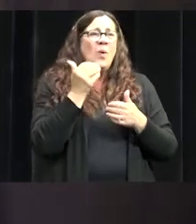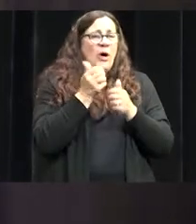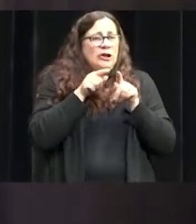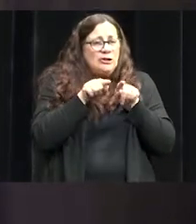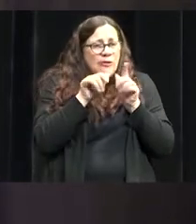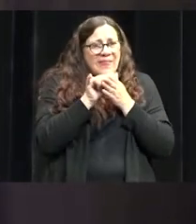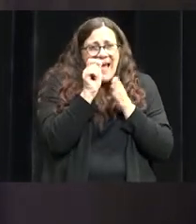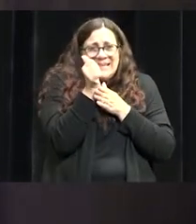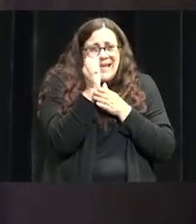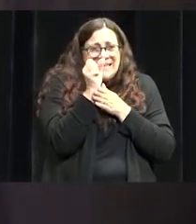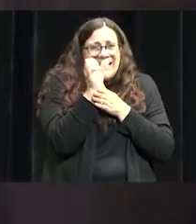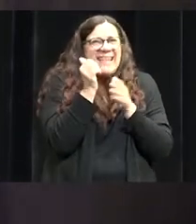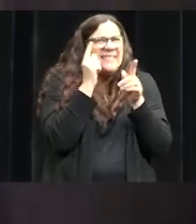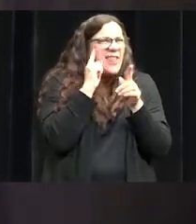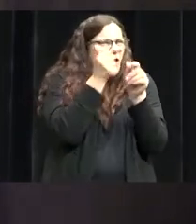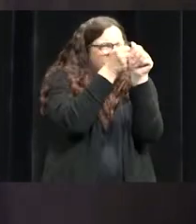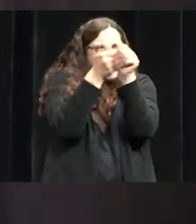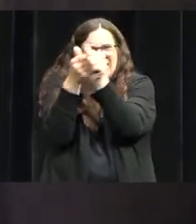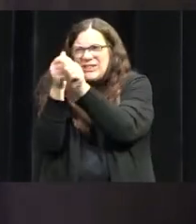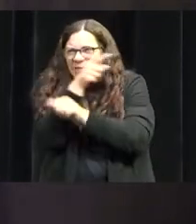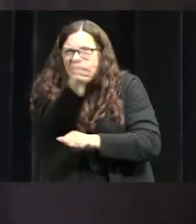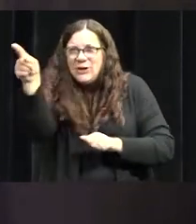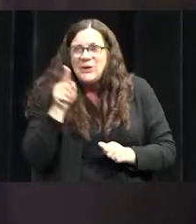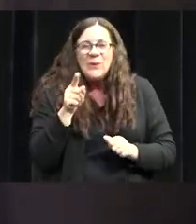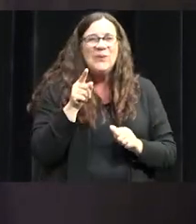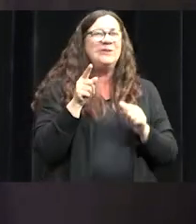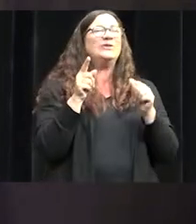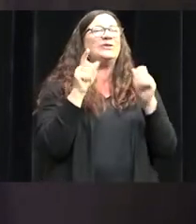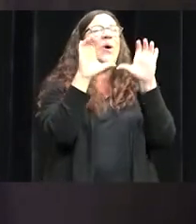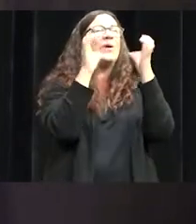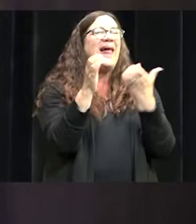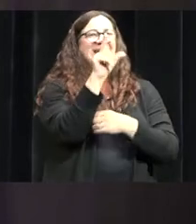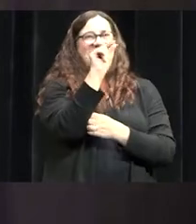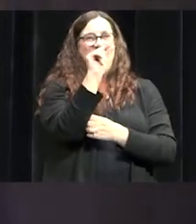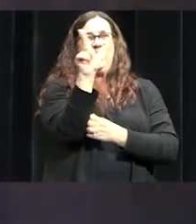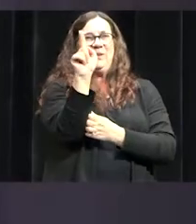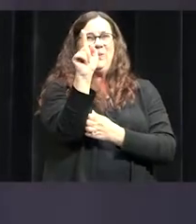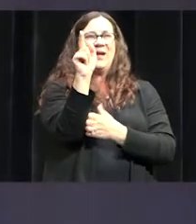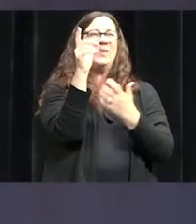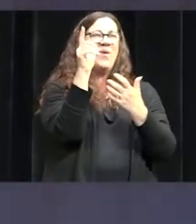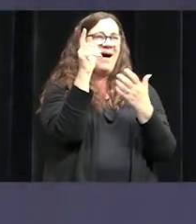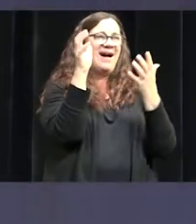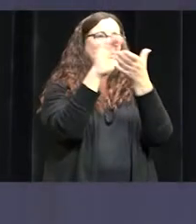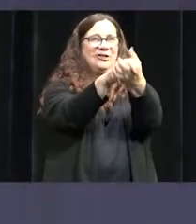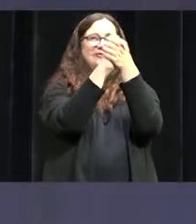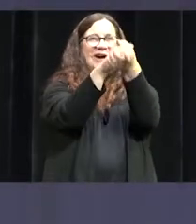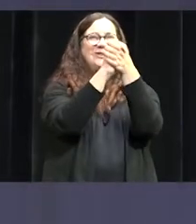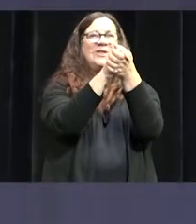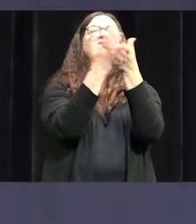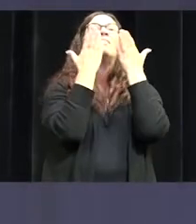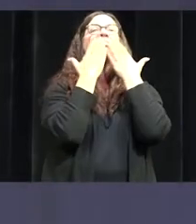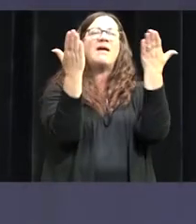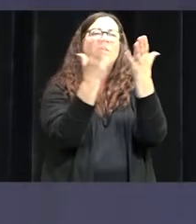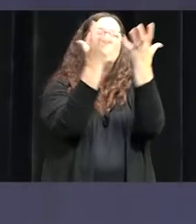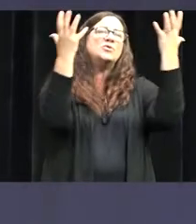community college class of 2021 and thank you so much for this honor thank you so much katie it makes me proud